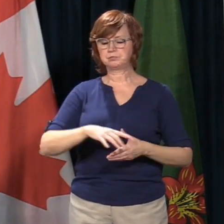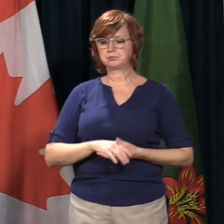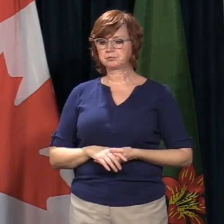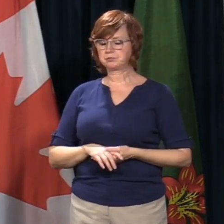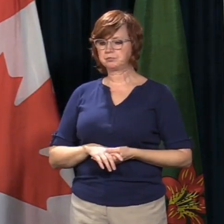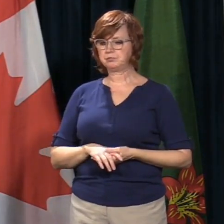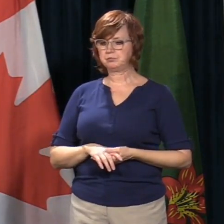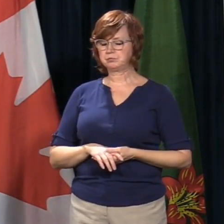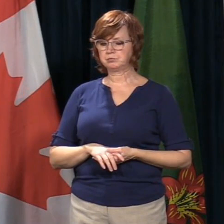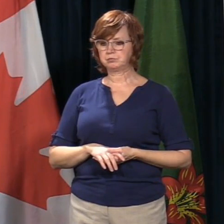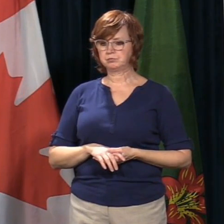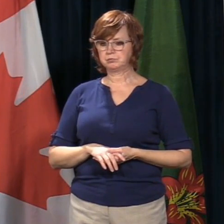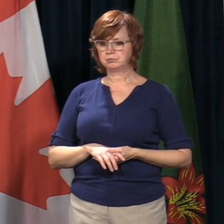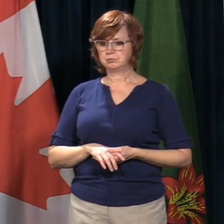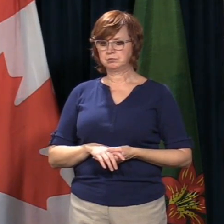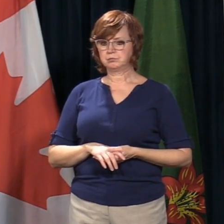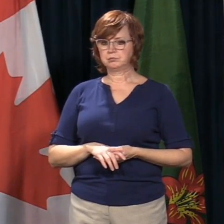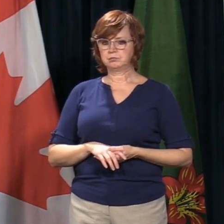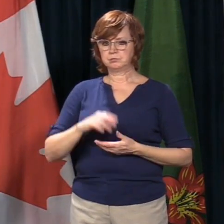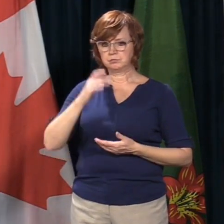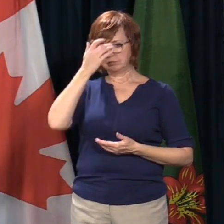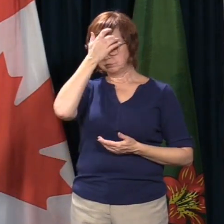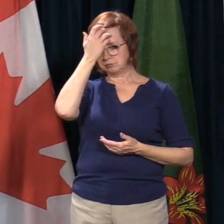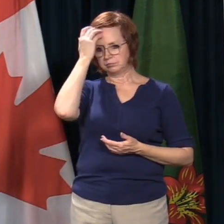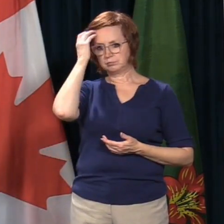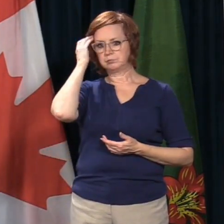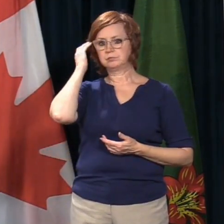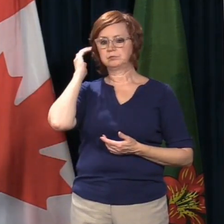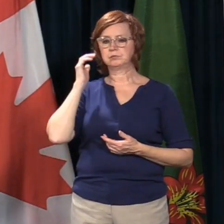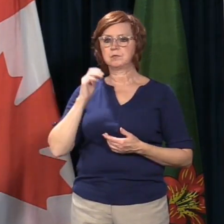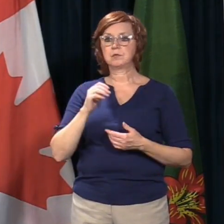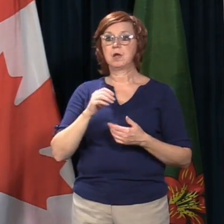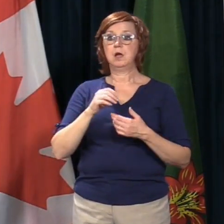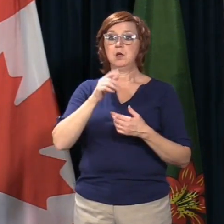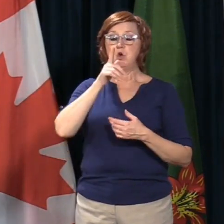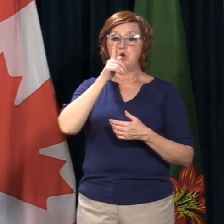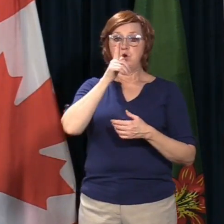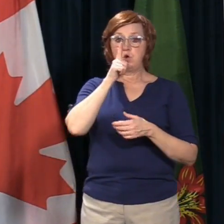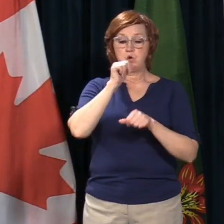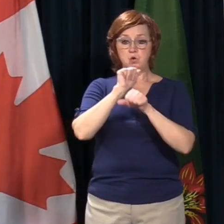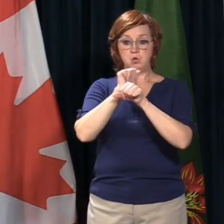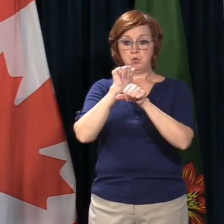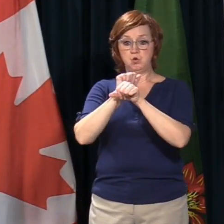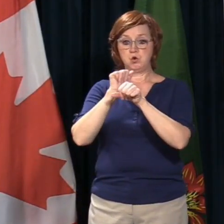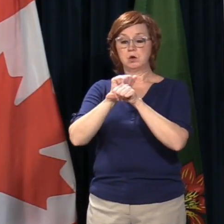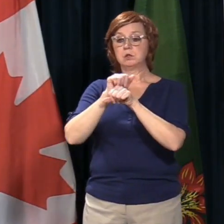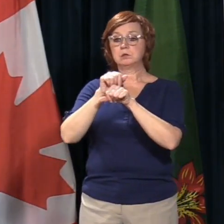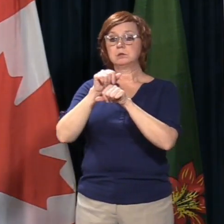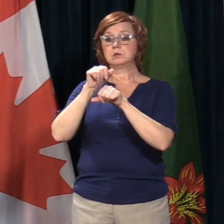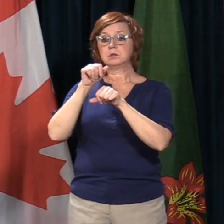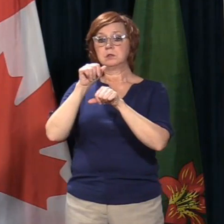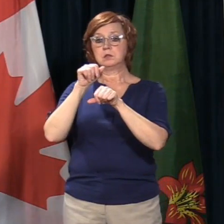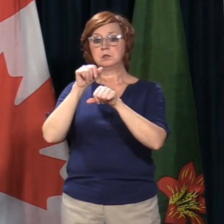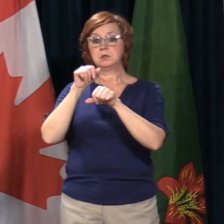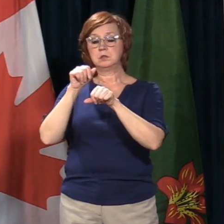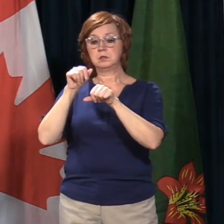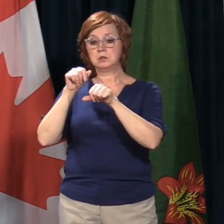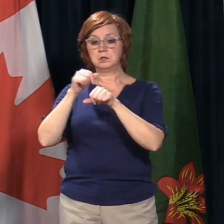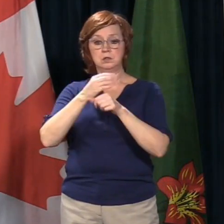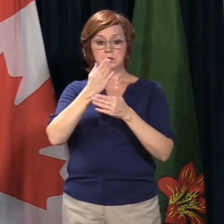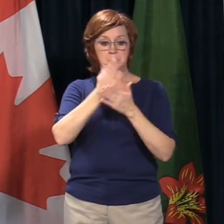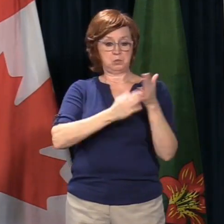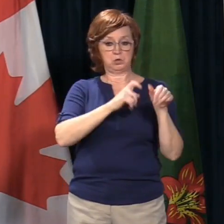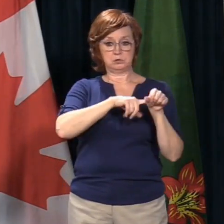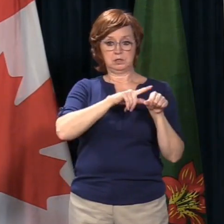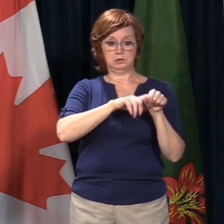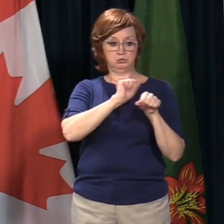long-term care staff, how is compensation being handled for part-time long-term care workers who might have previously split their time between multiple facilities